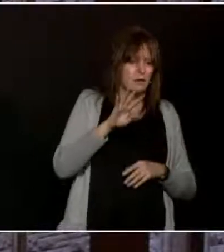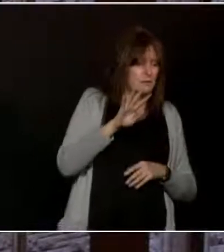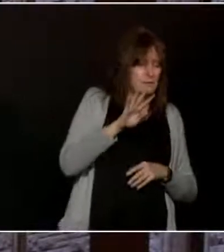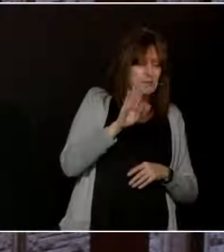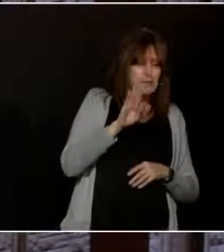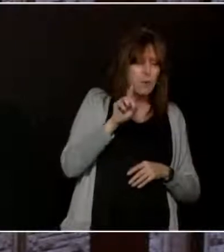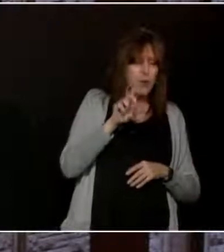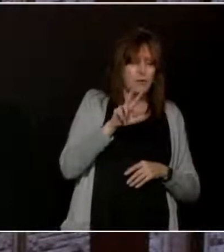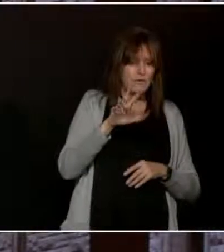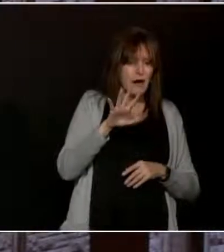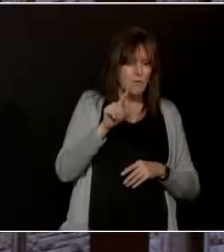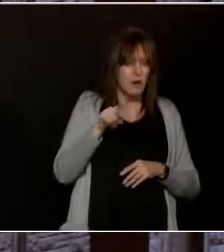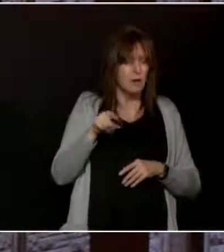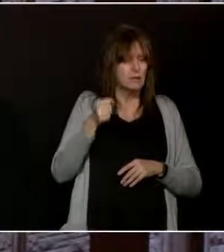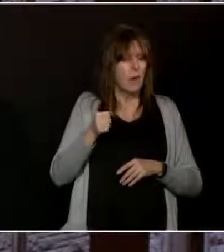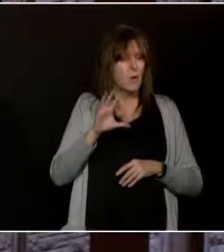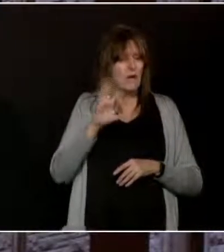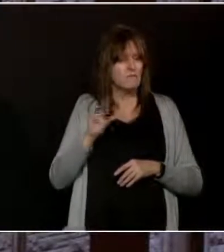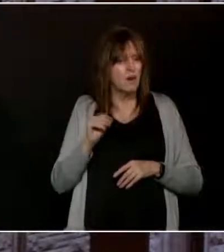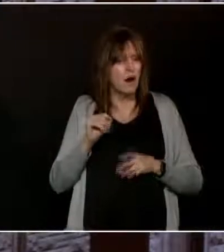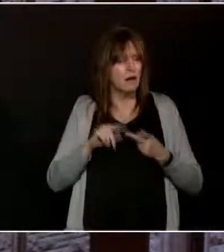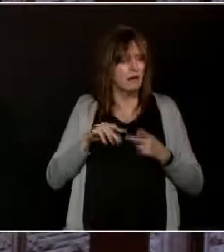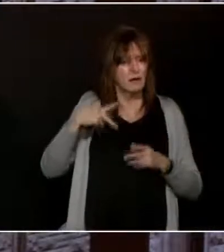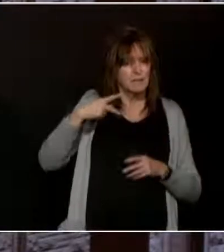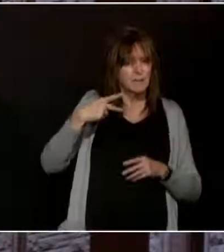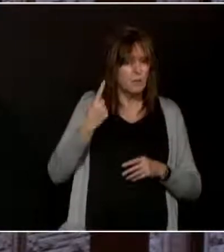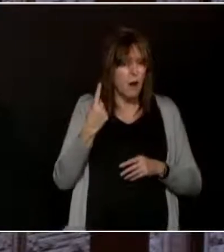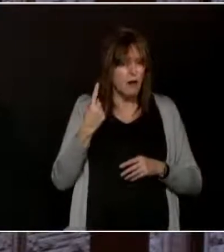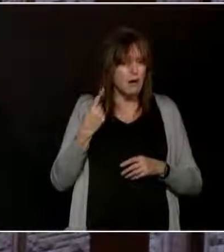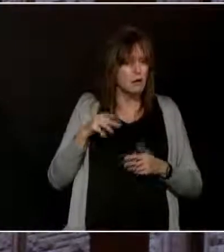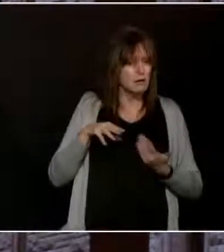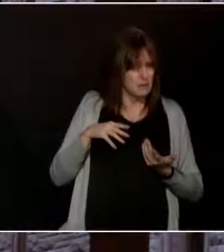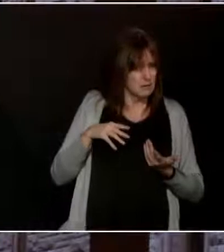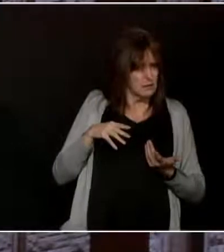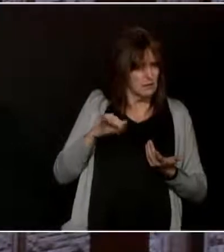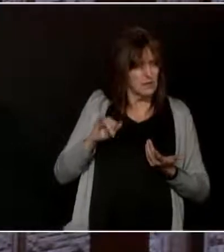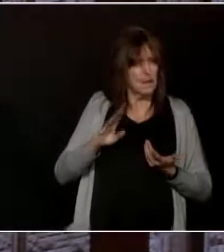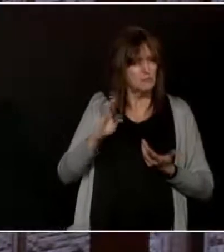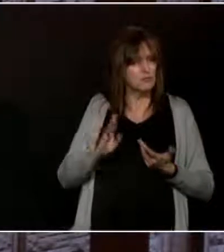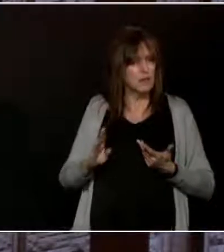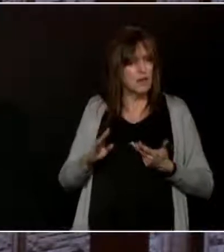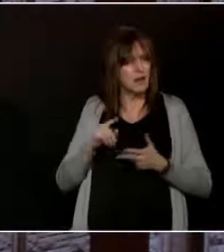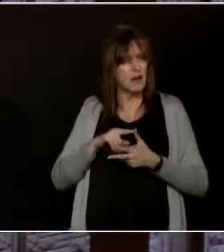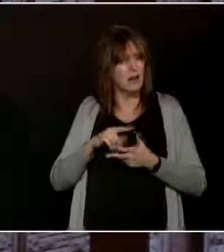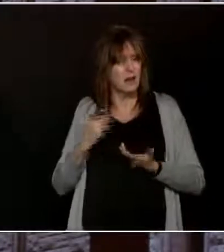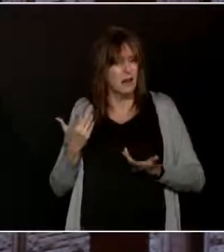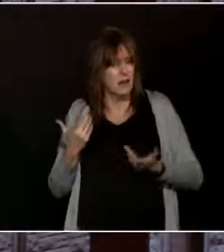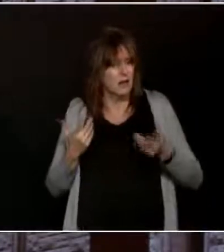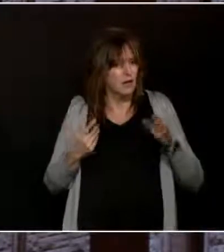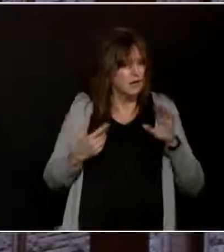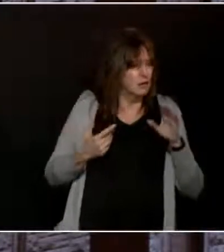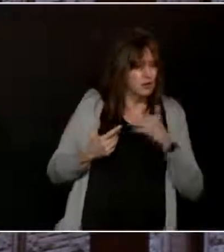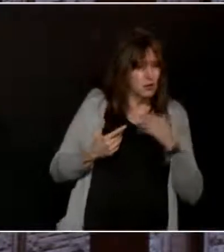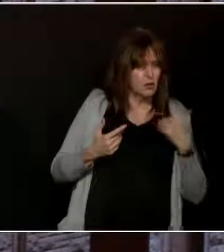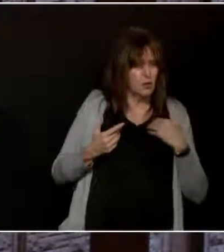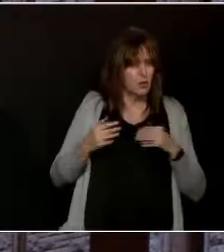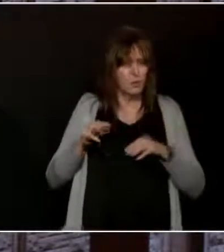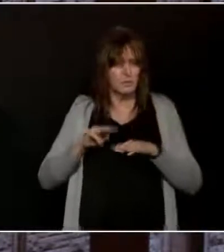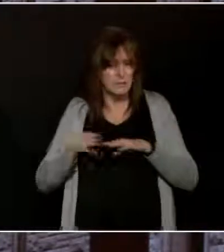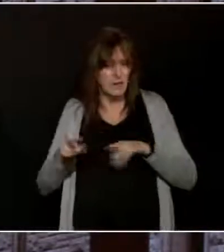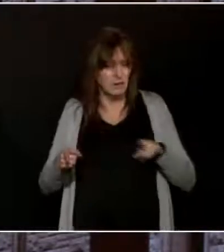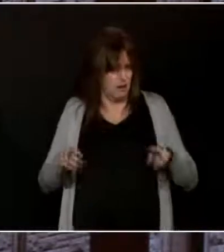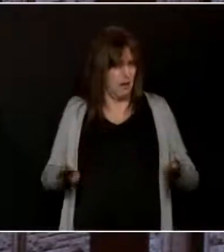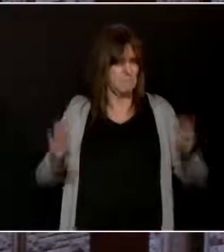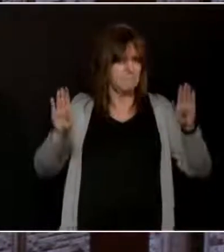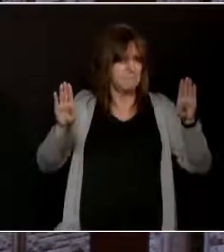the P1 Brazilian, going up in both those areas. So we want to be cautious at this